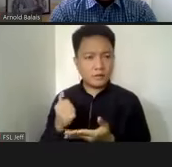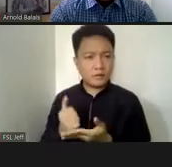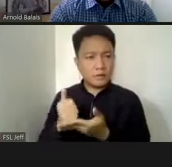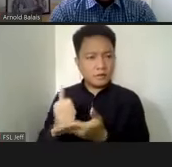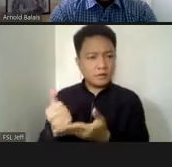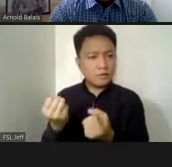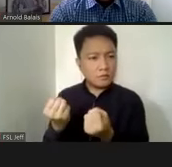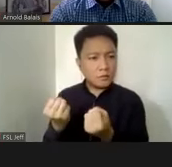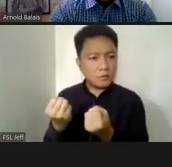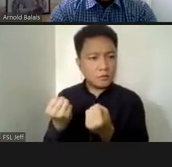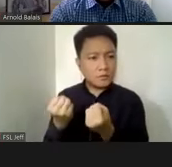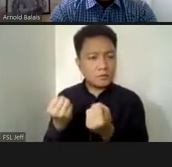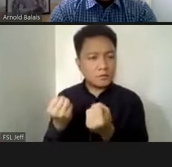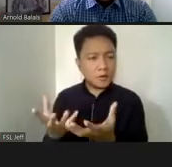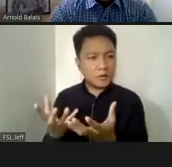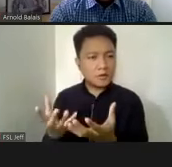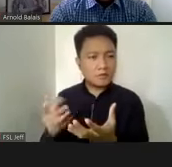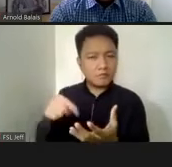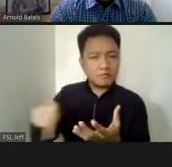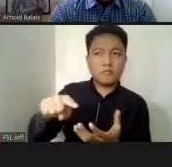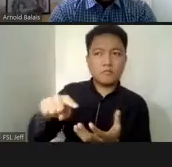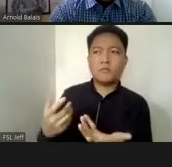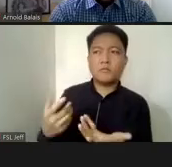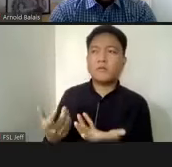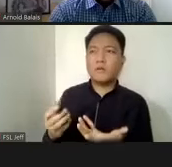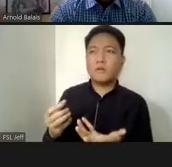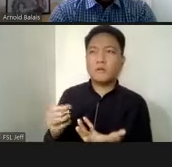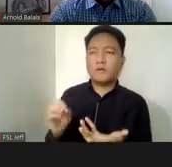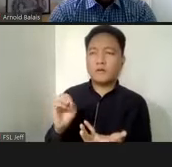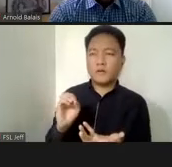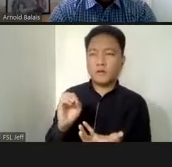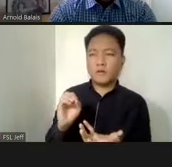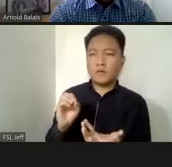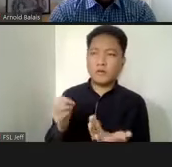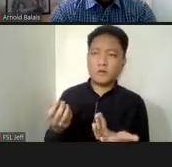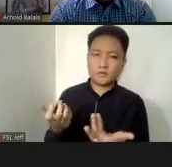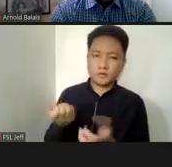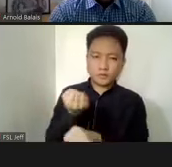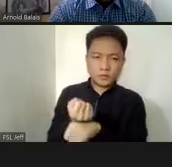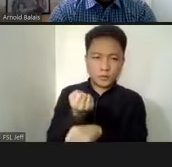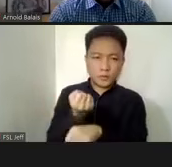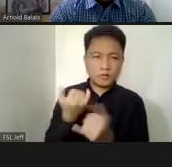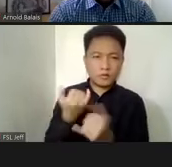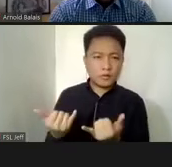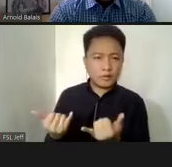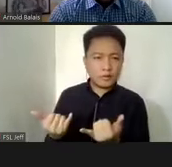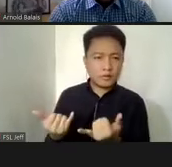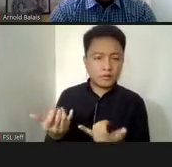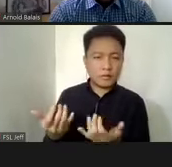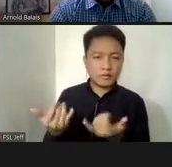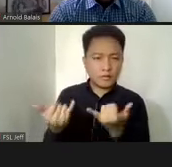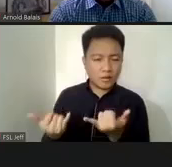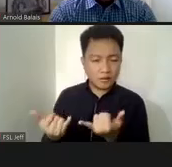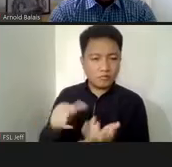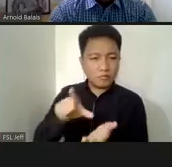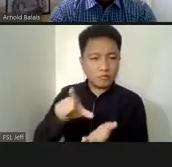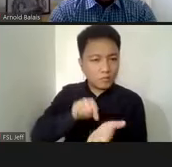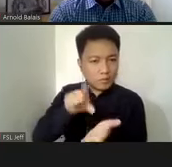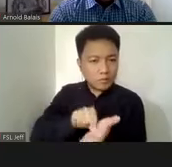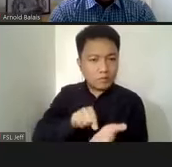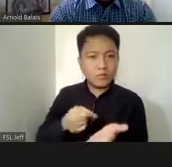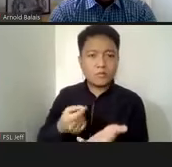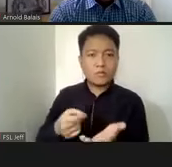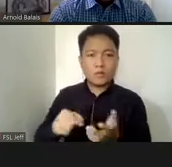need printers and computers to work? I think there are opportunities for us to work with the